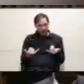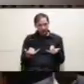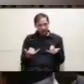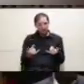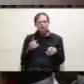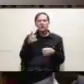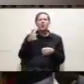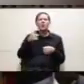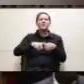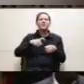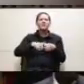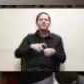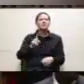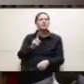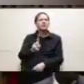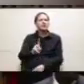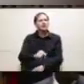qualification?